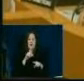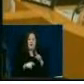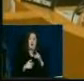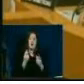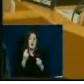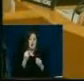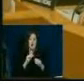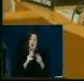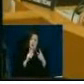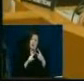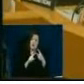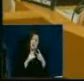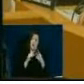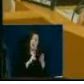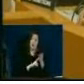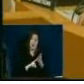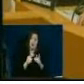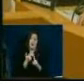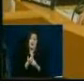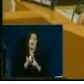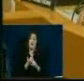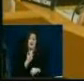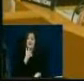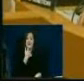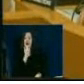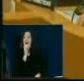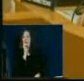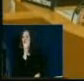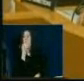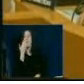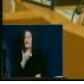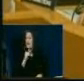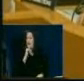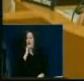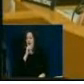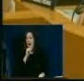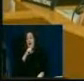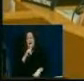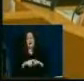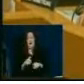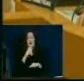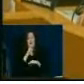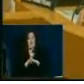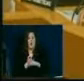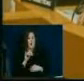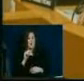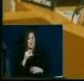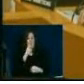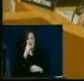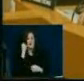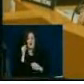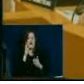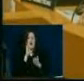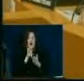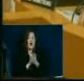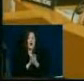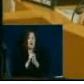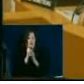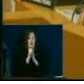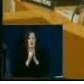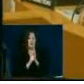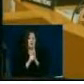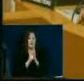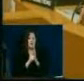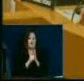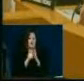2 of the contract within itself says it may not be enforceable because they're asking an Attorney General